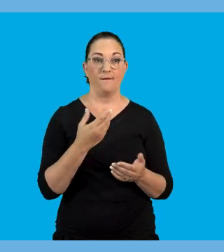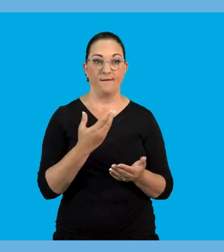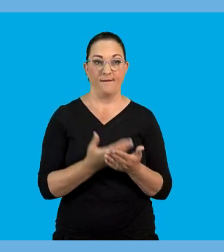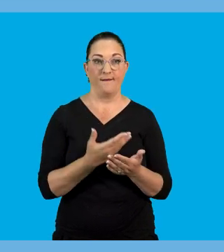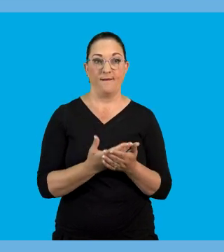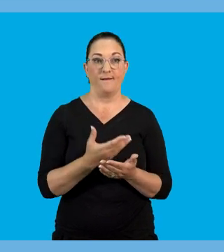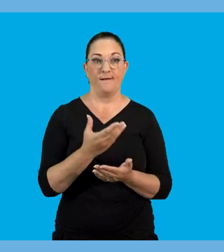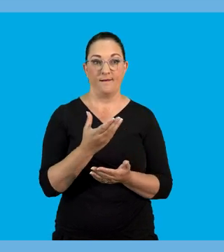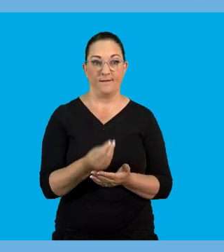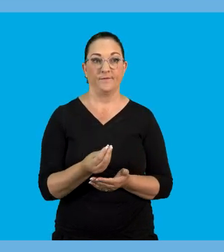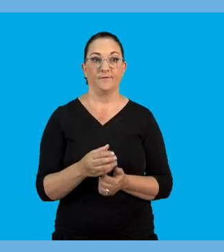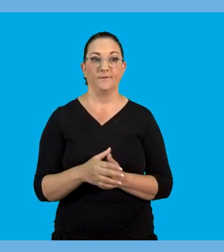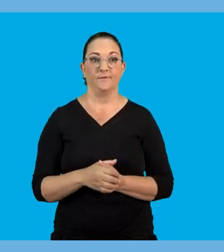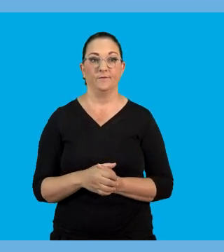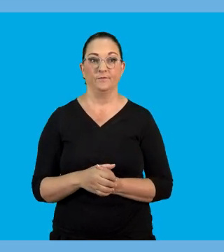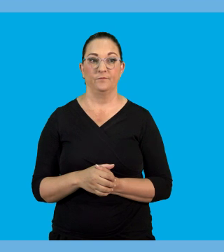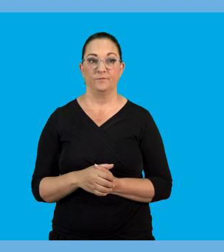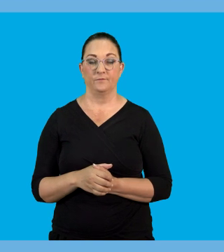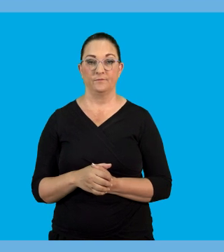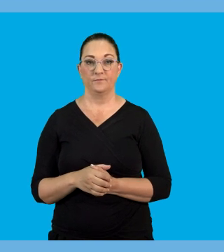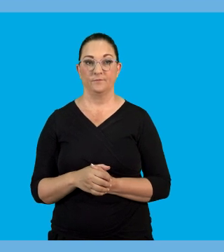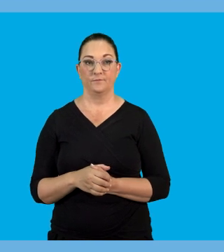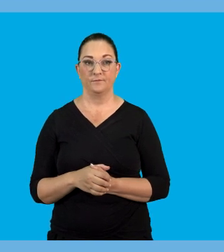electrons. So the